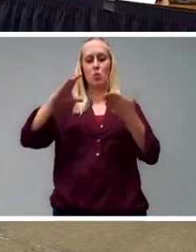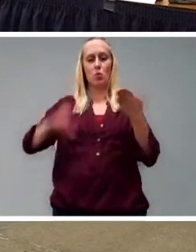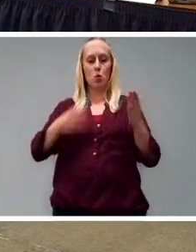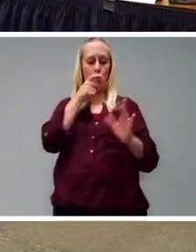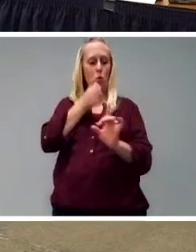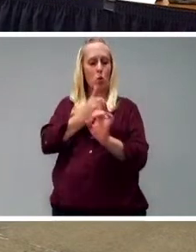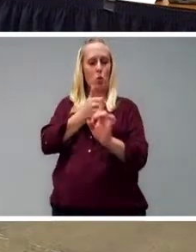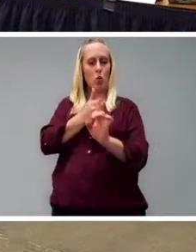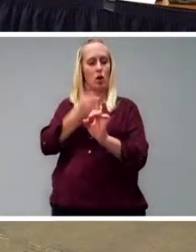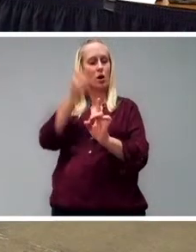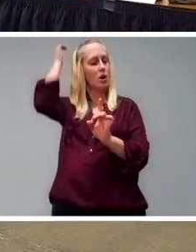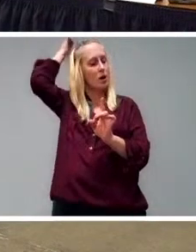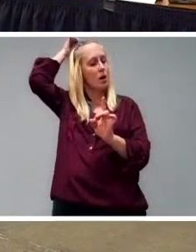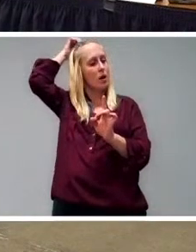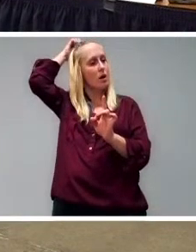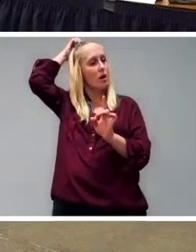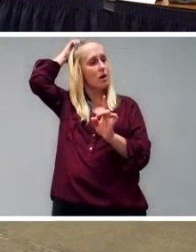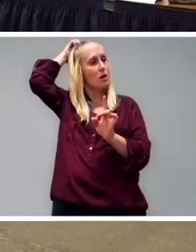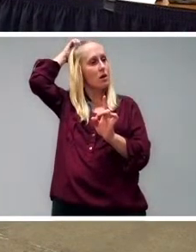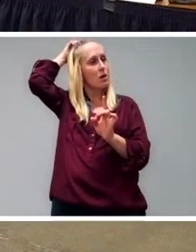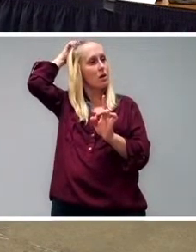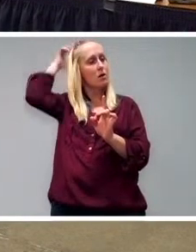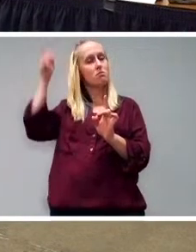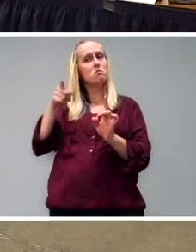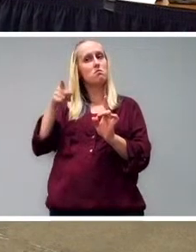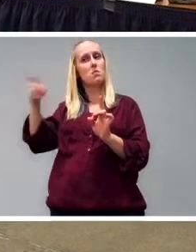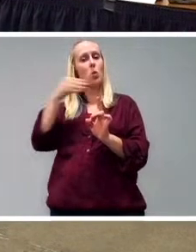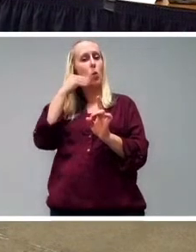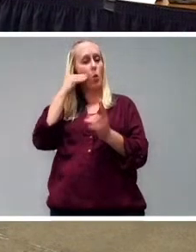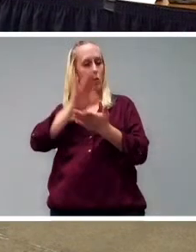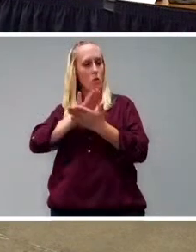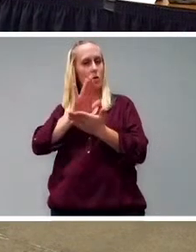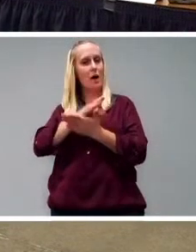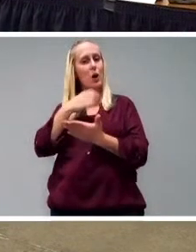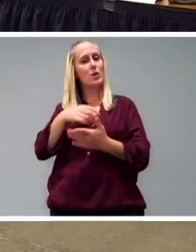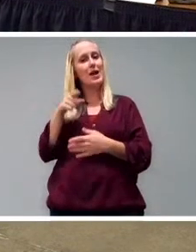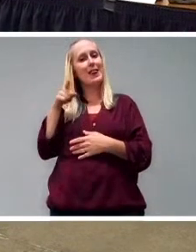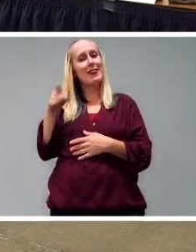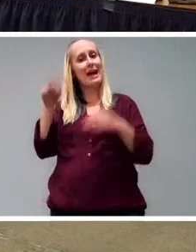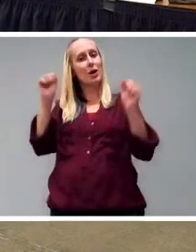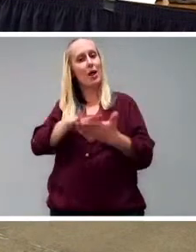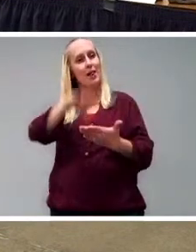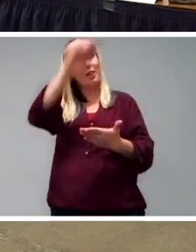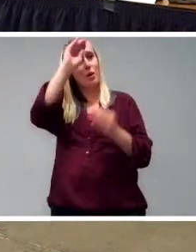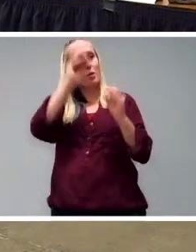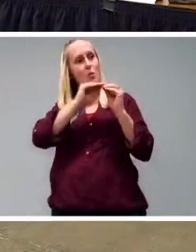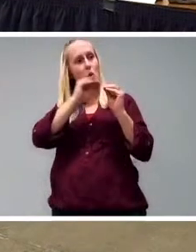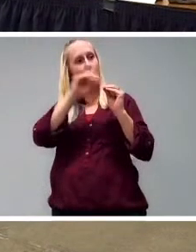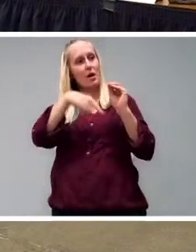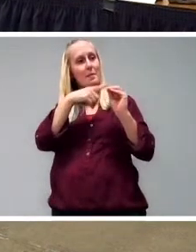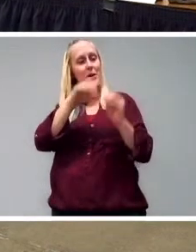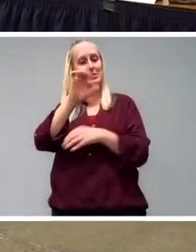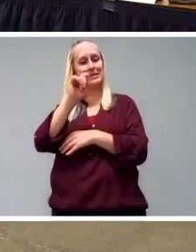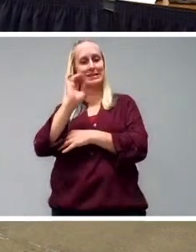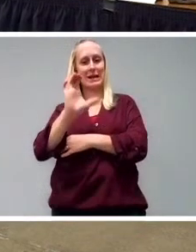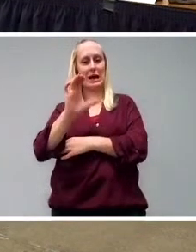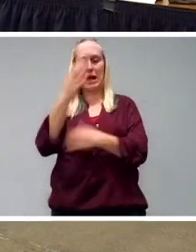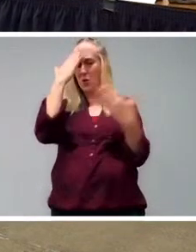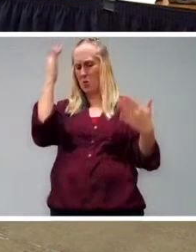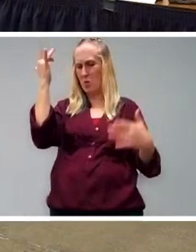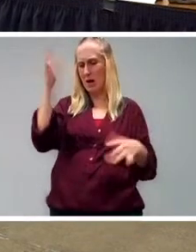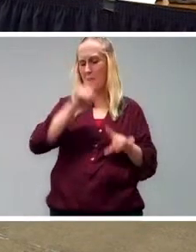guess, who are at our homeschools, I wish, you know, they could learn more about CTEC. I don't know why,